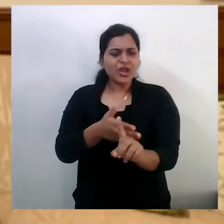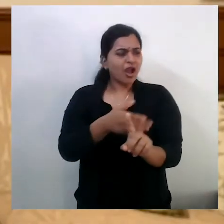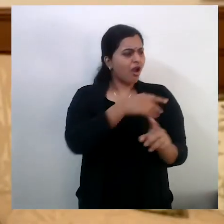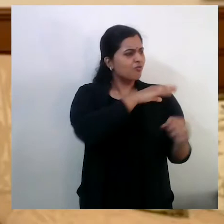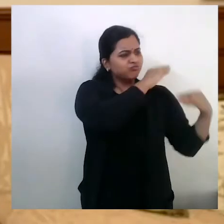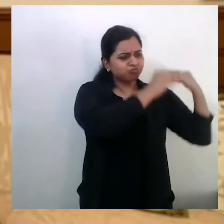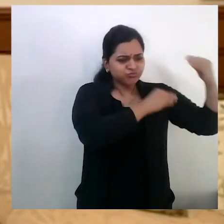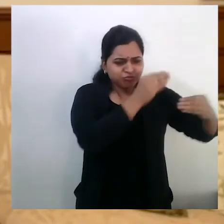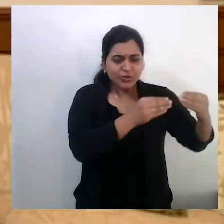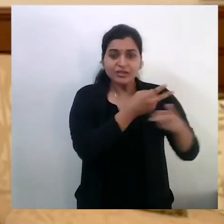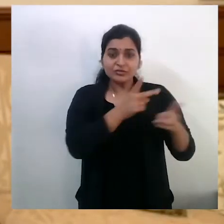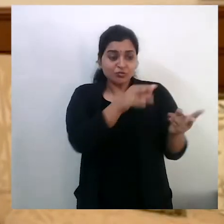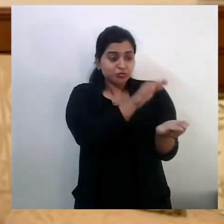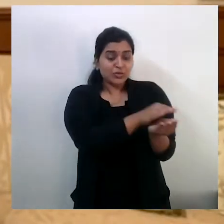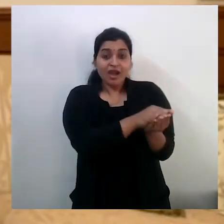cultural heritage.